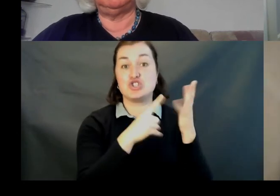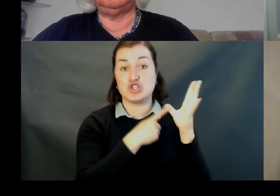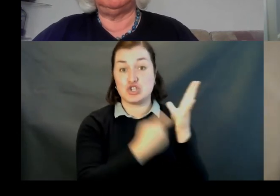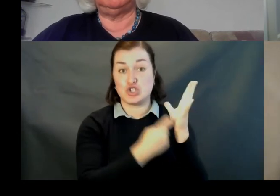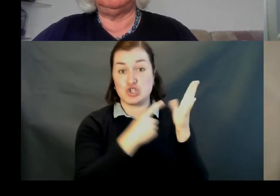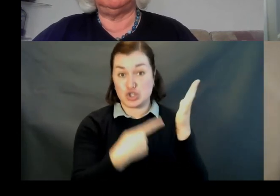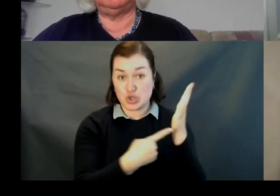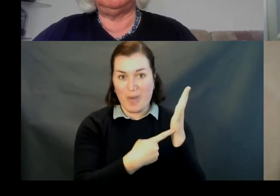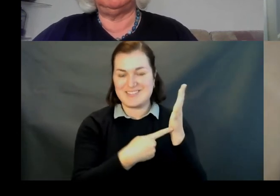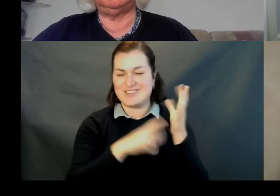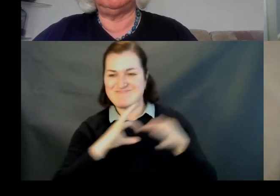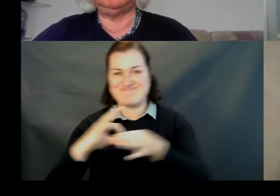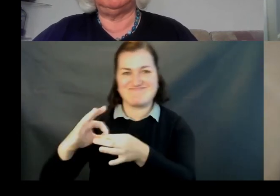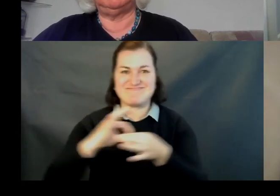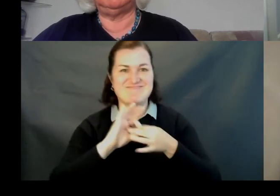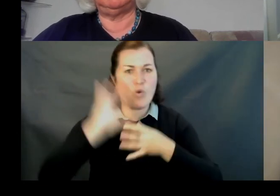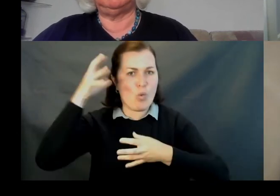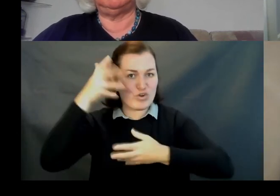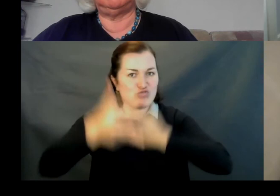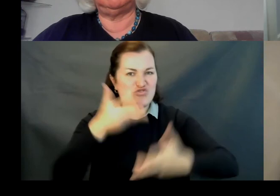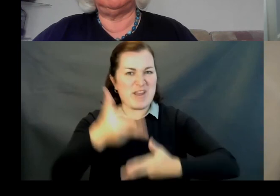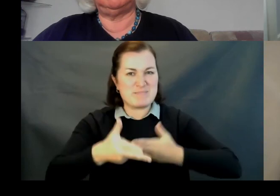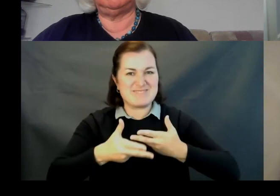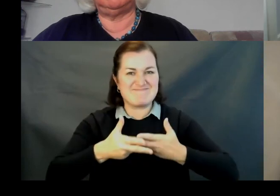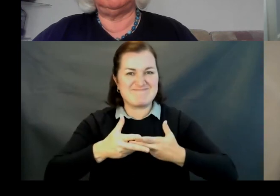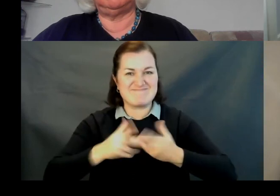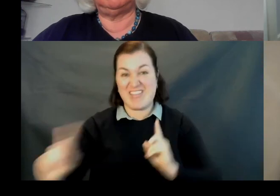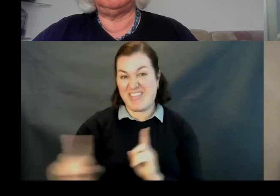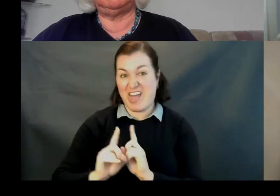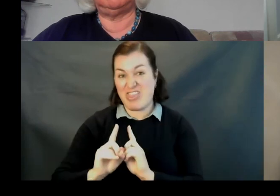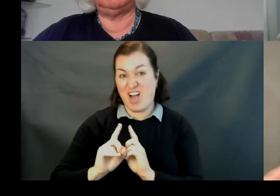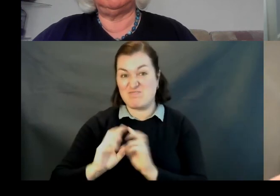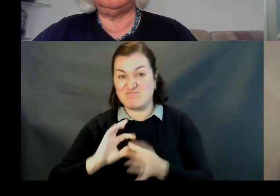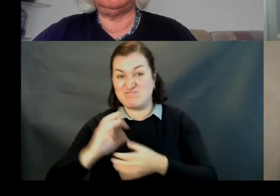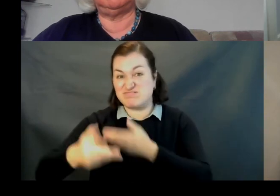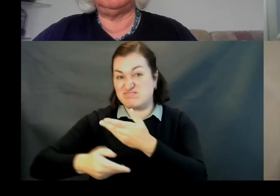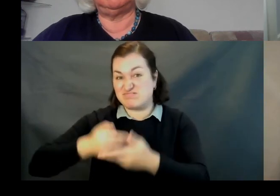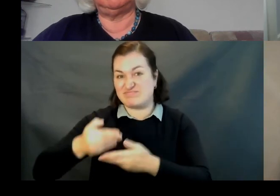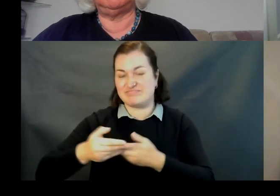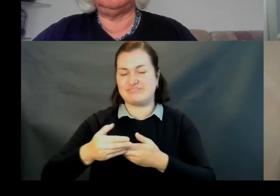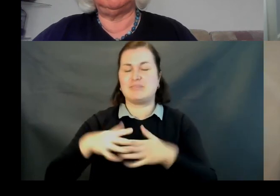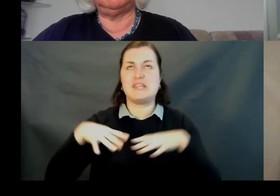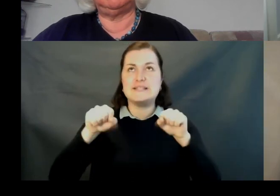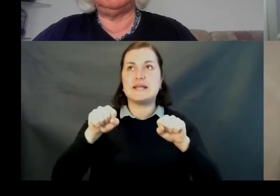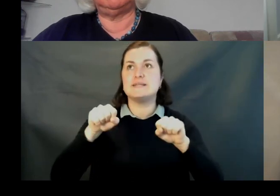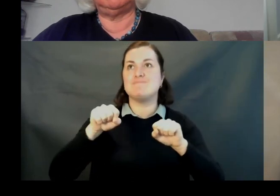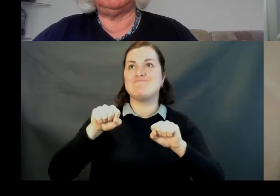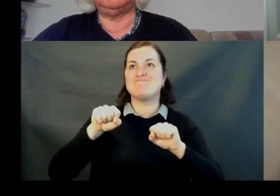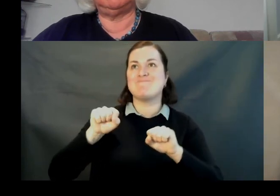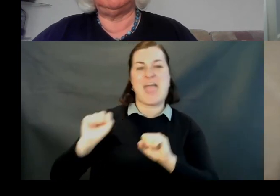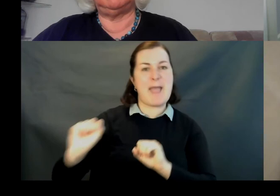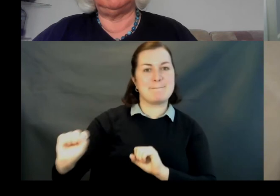description, and I think it started by him going away and doing what the traditional audio description would